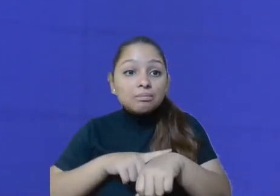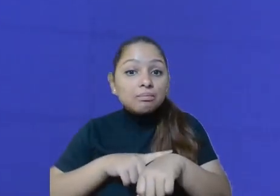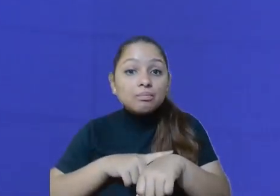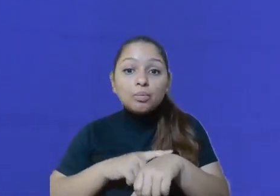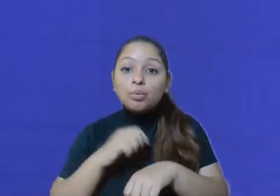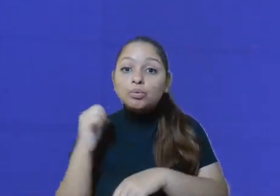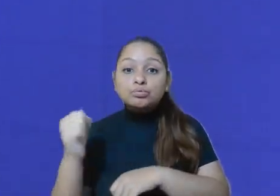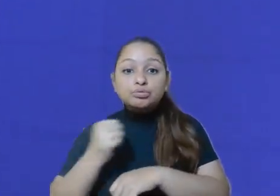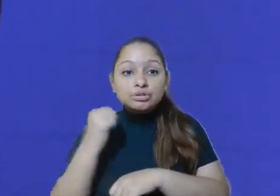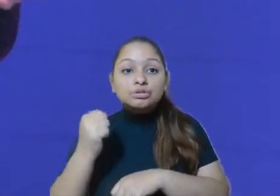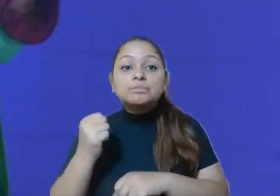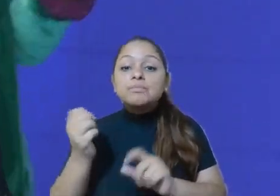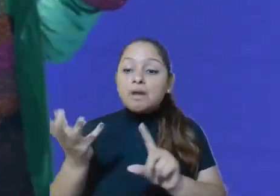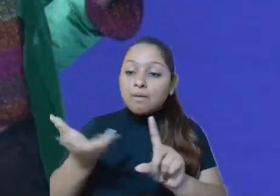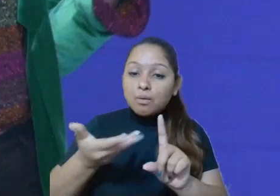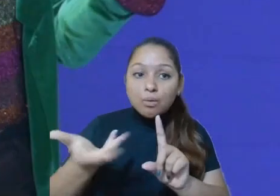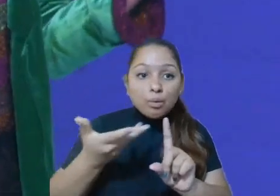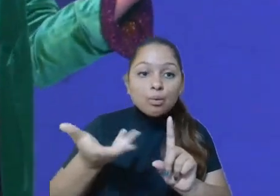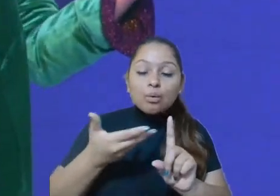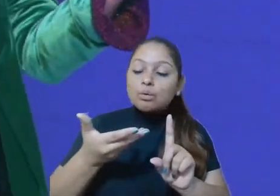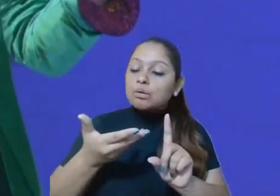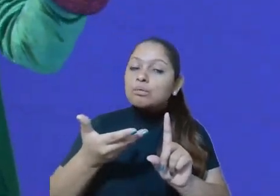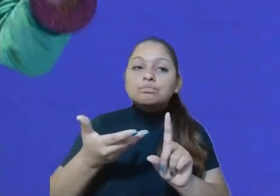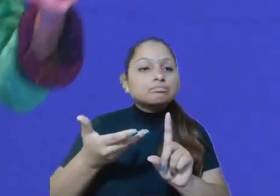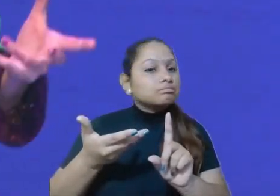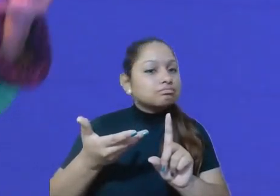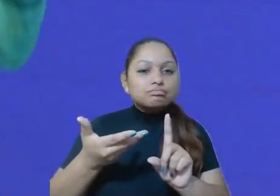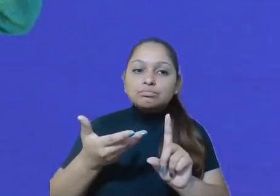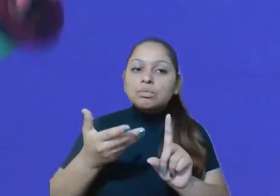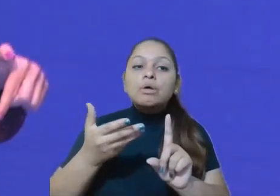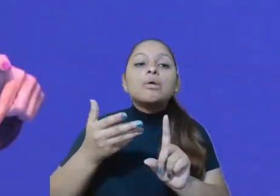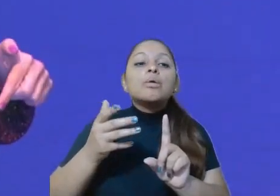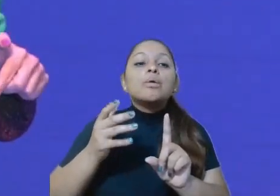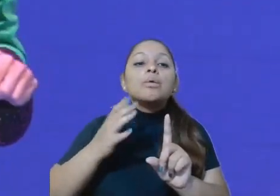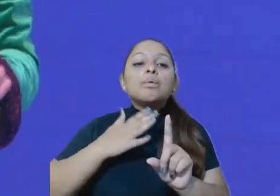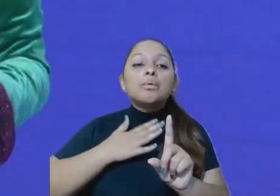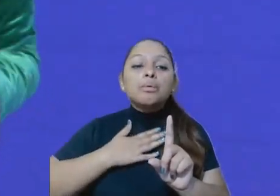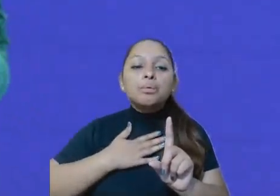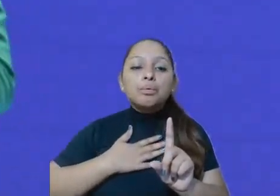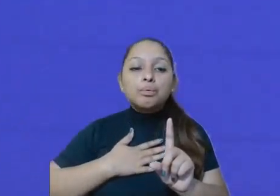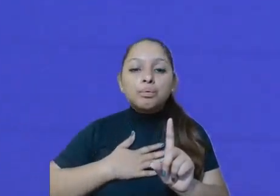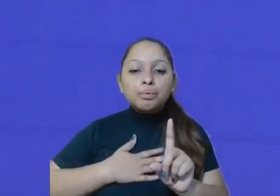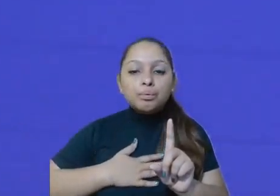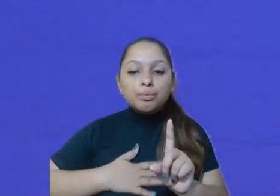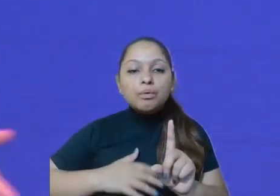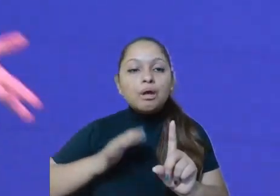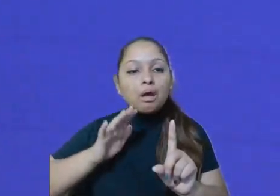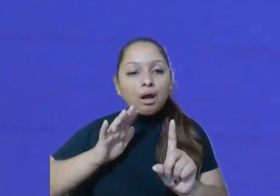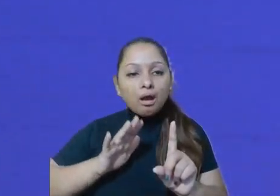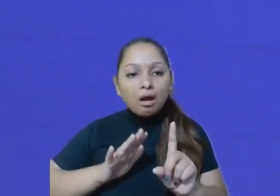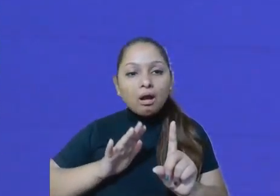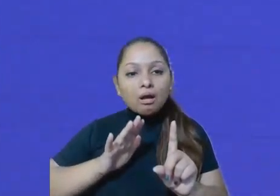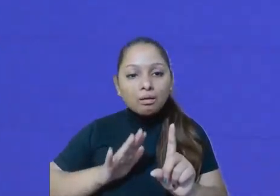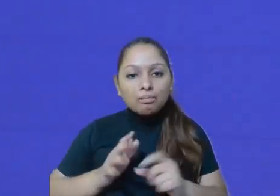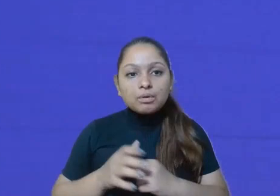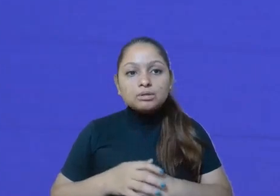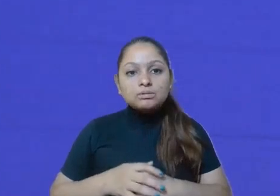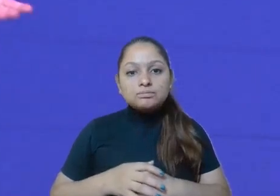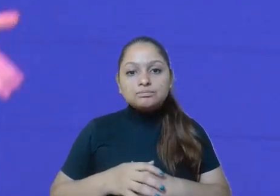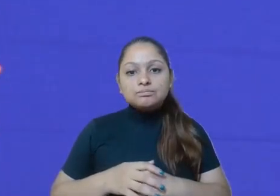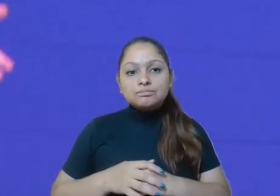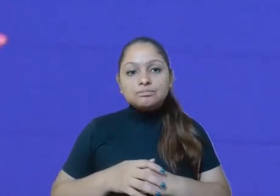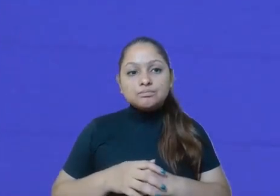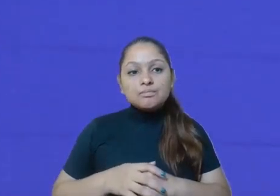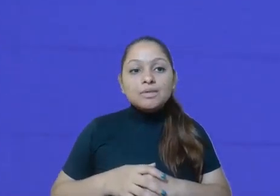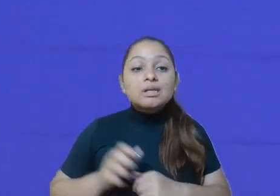to de-accelerate. We need to be able to, because if you want to create something new, how can we